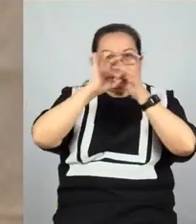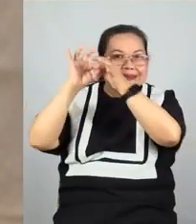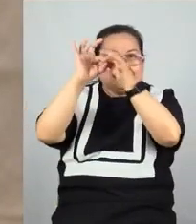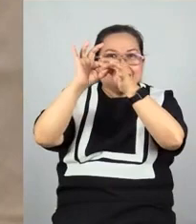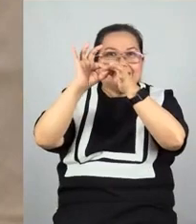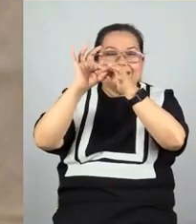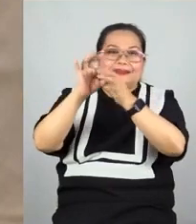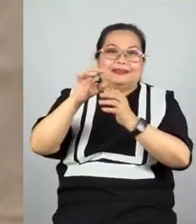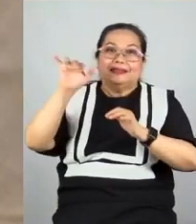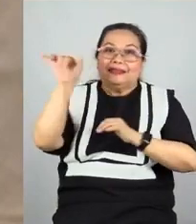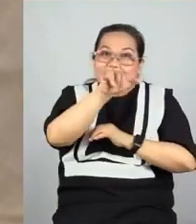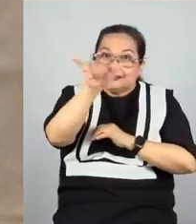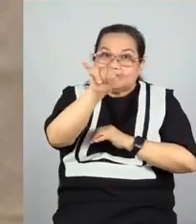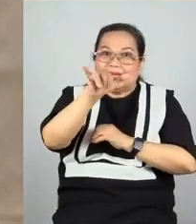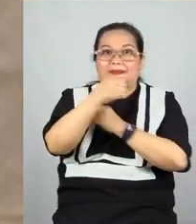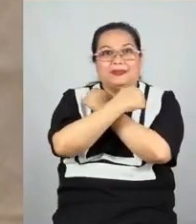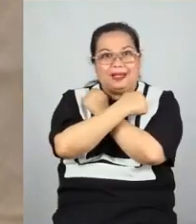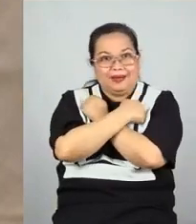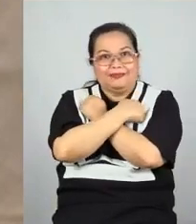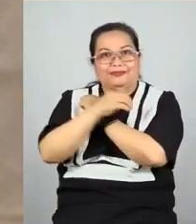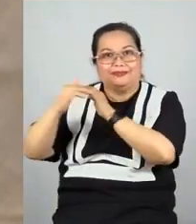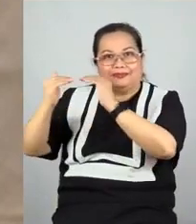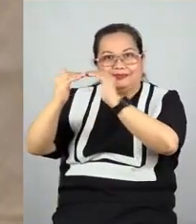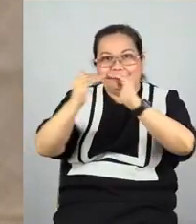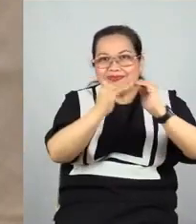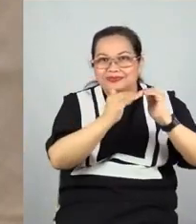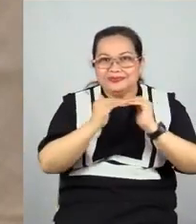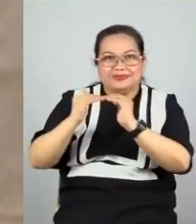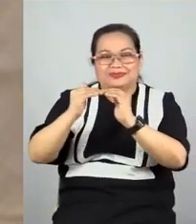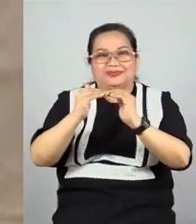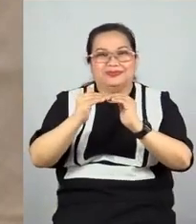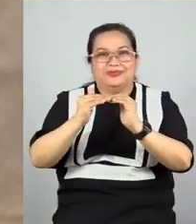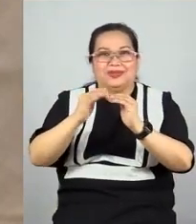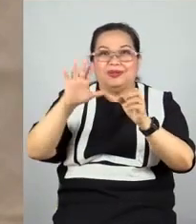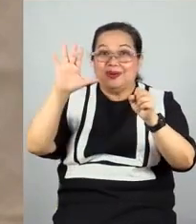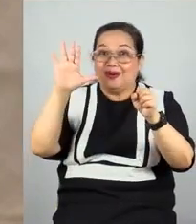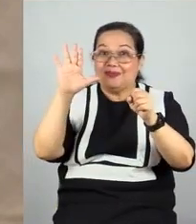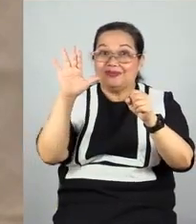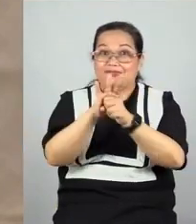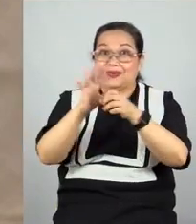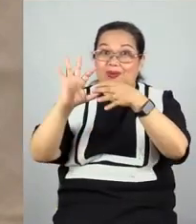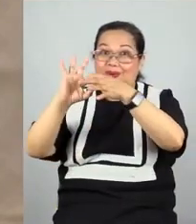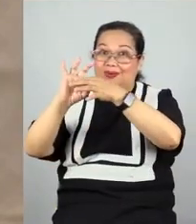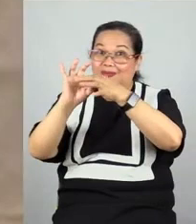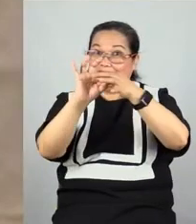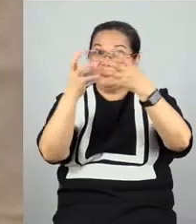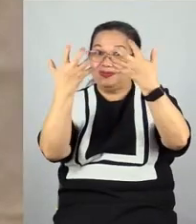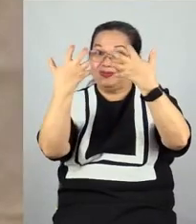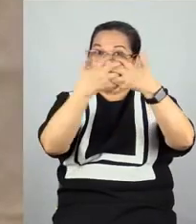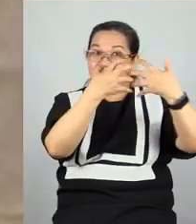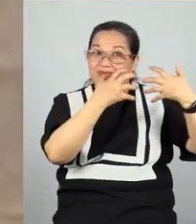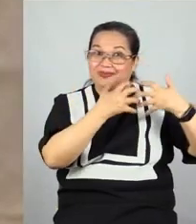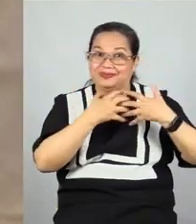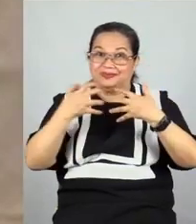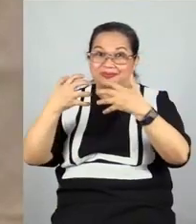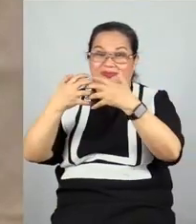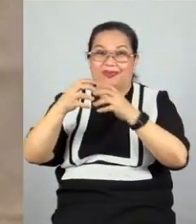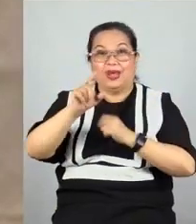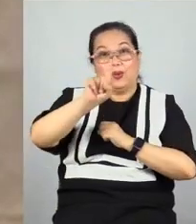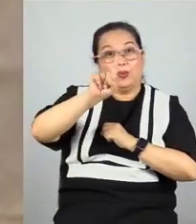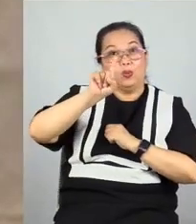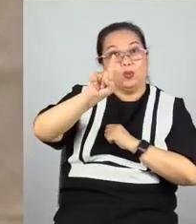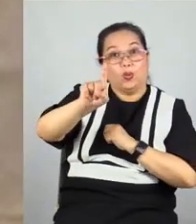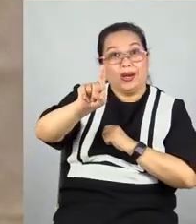having the same love, being in full accord, and of